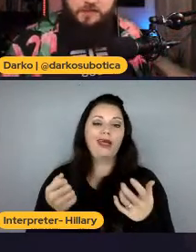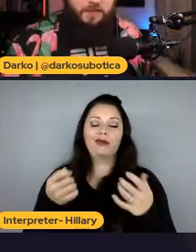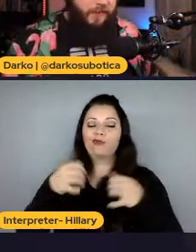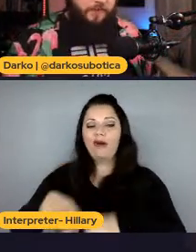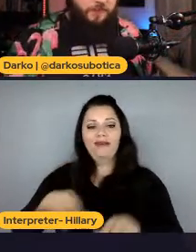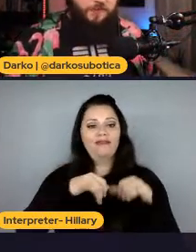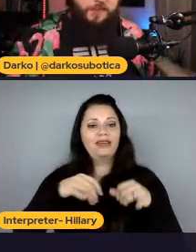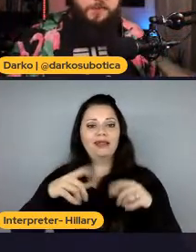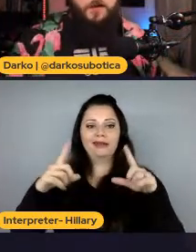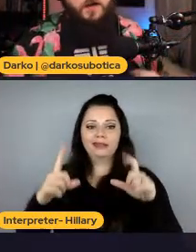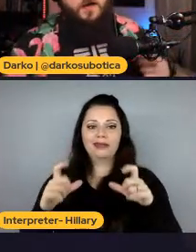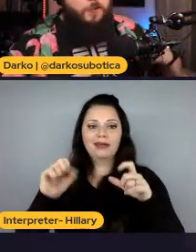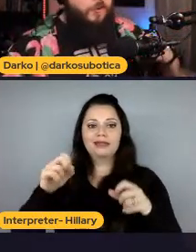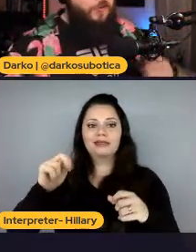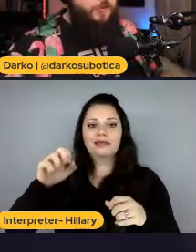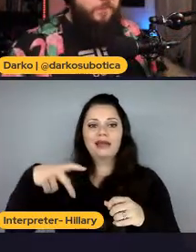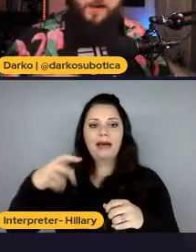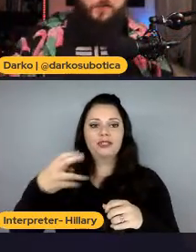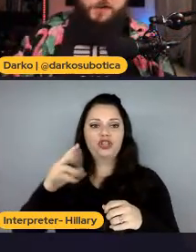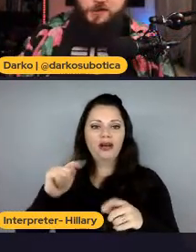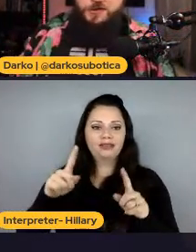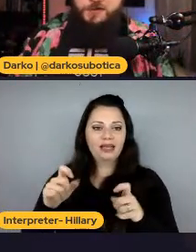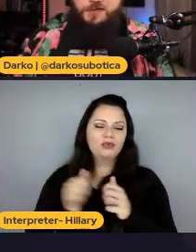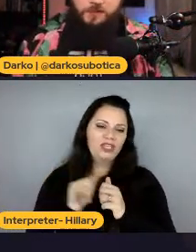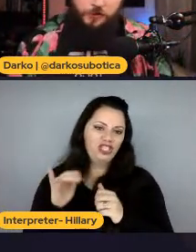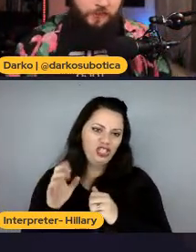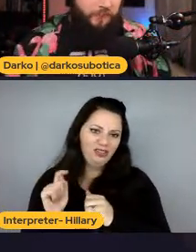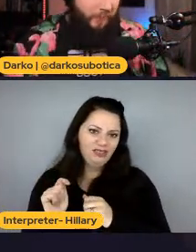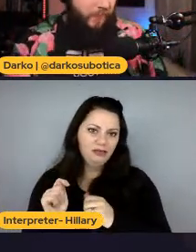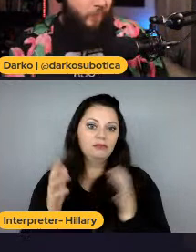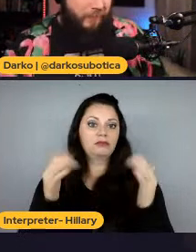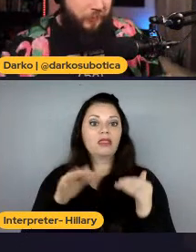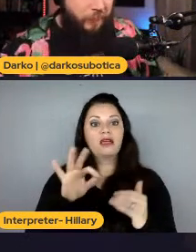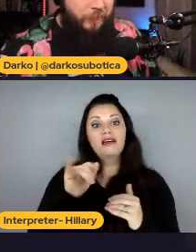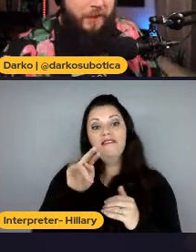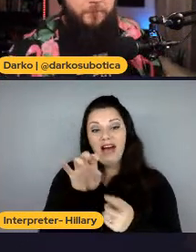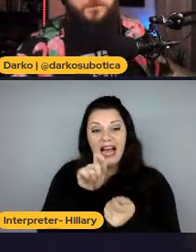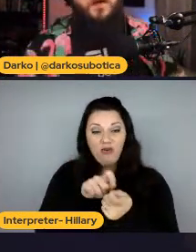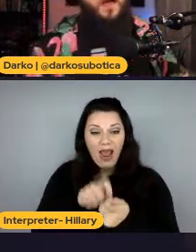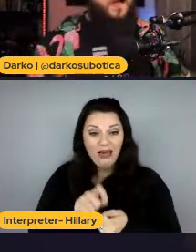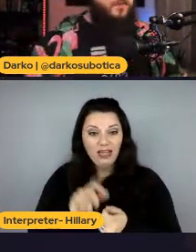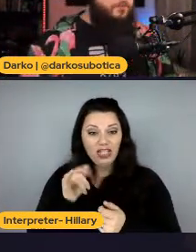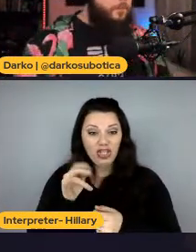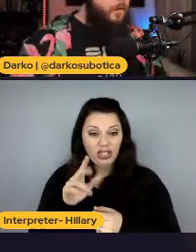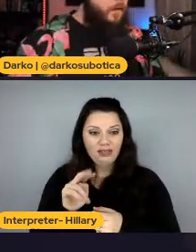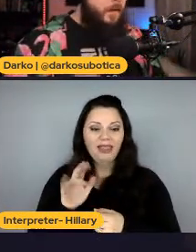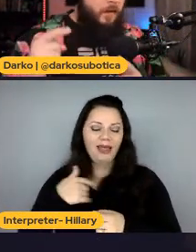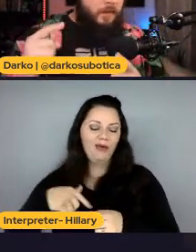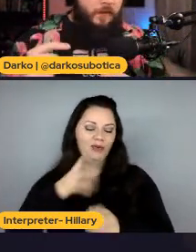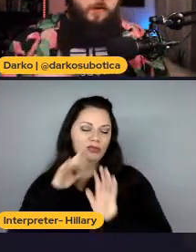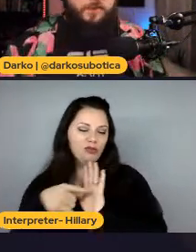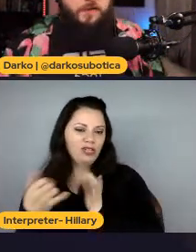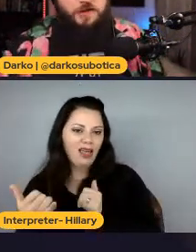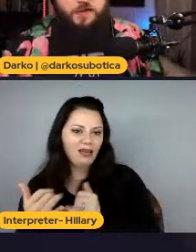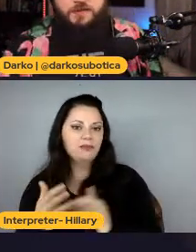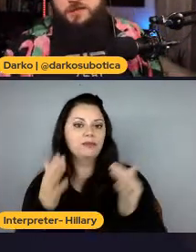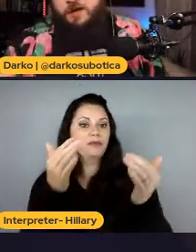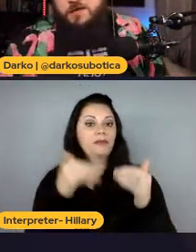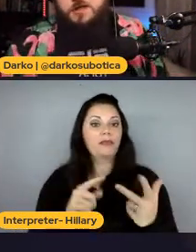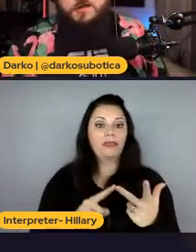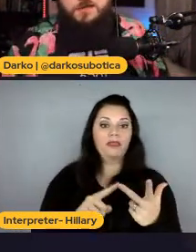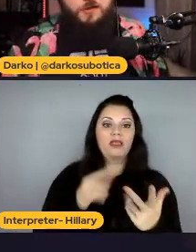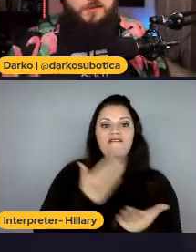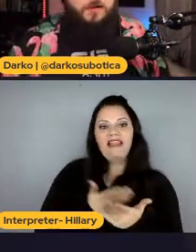snapshot tests, again, using Jest. You can use your fine-grained assertions, which is the thing we're going to be doing today. And you can run validation tests.